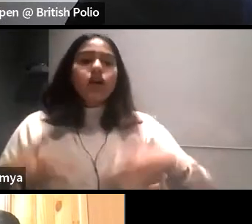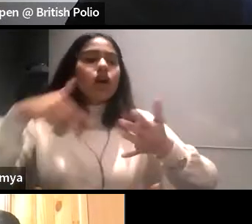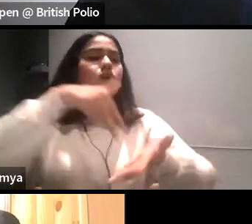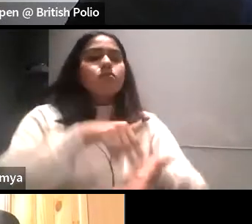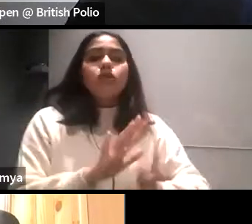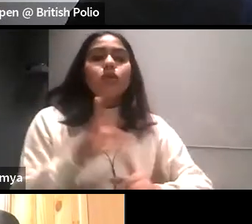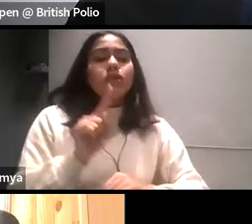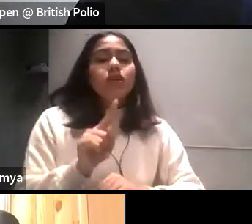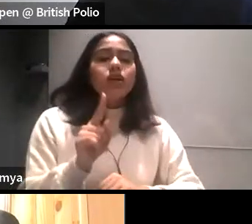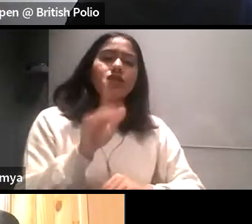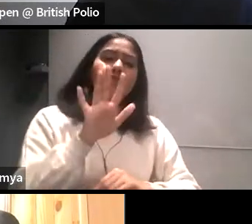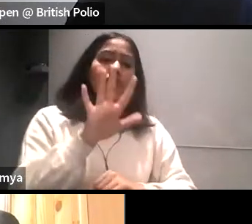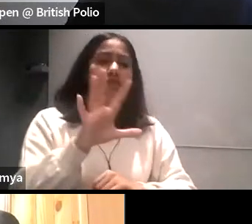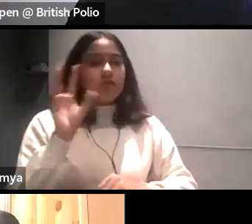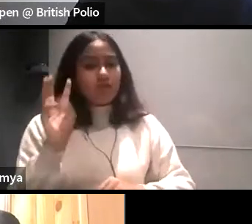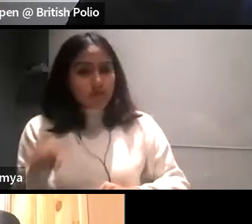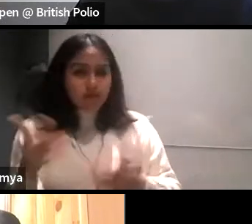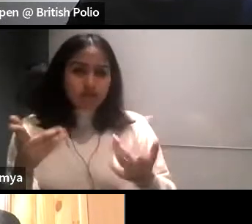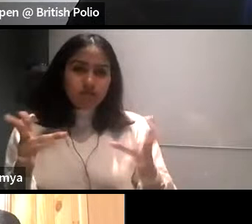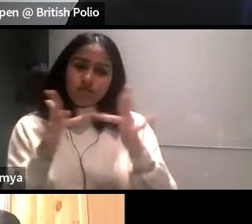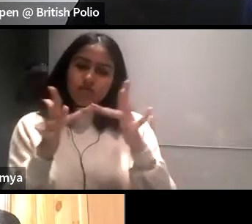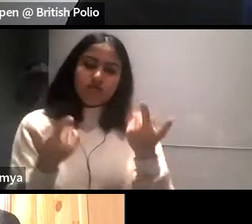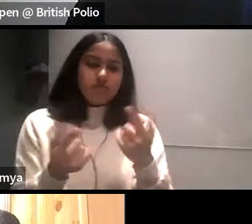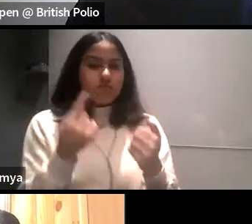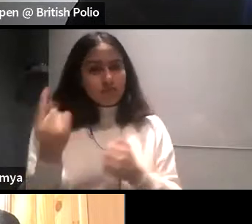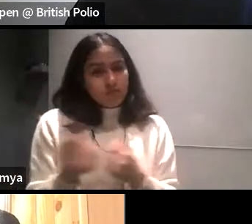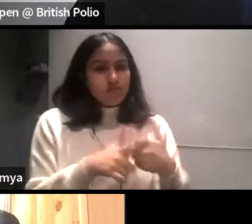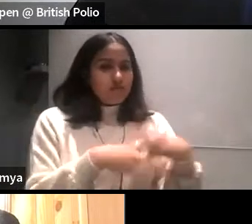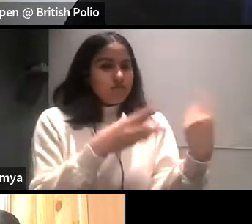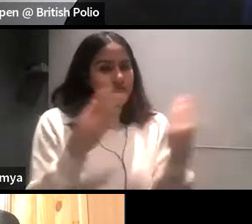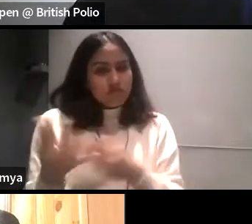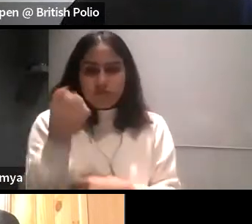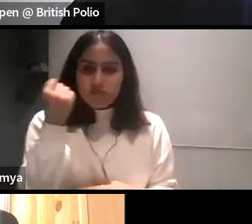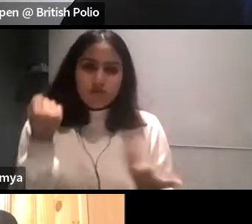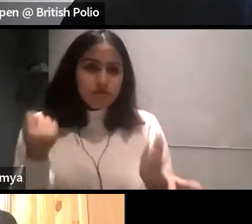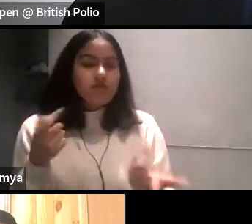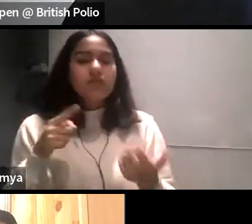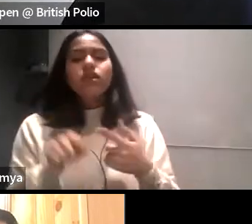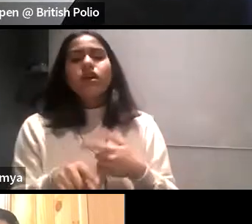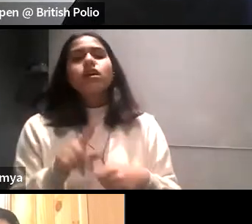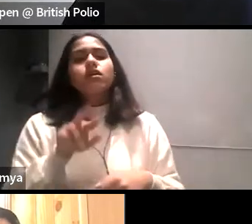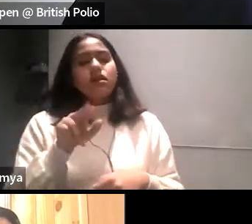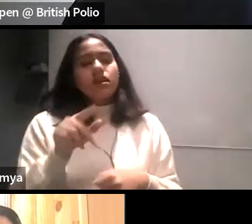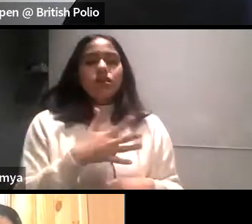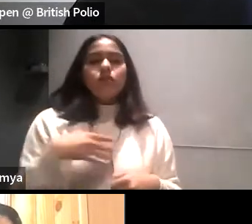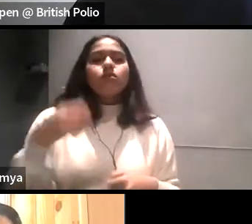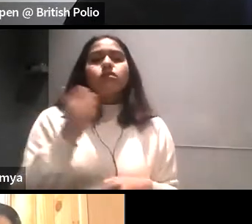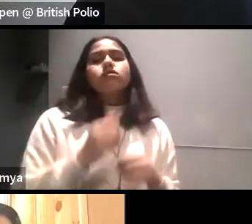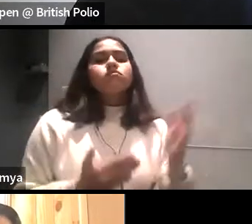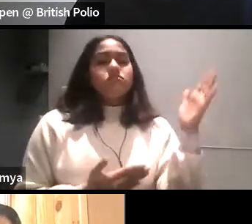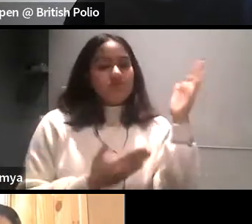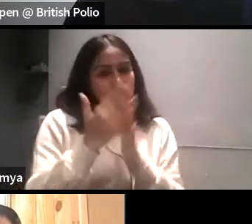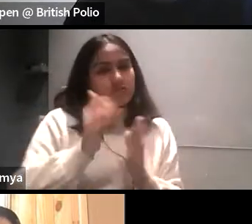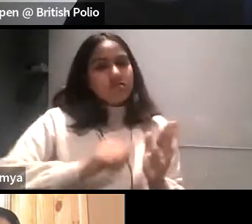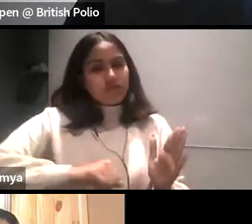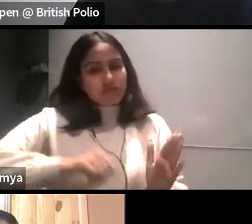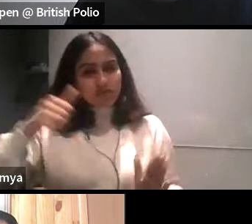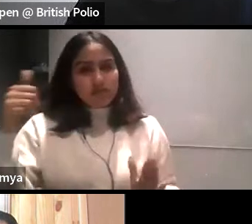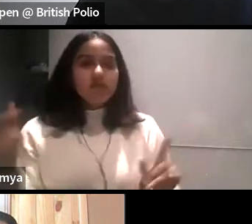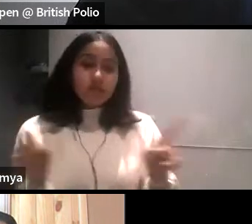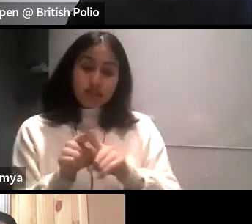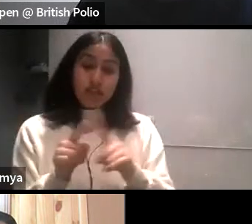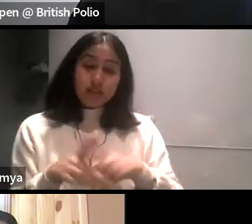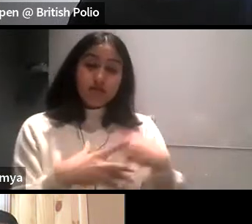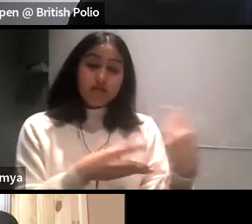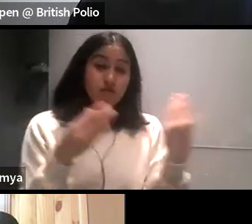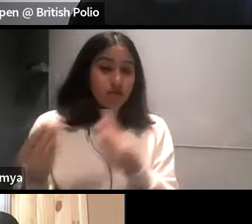of 5,000, 2,500 were employed digitally. So that was a wonderful success for the organization to get people across and get them